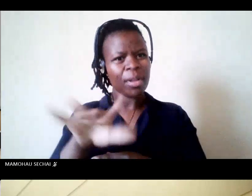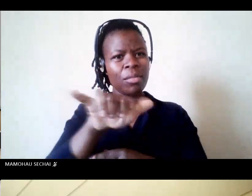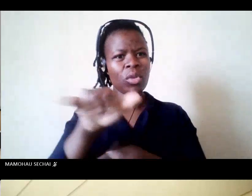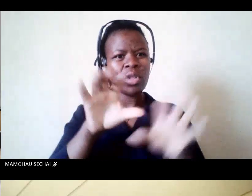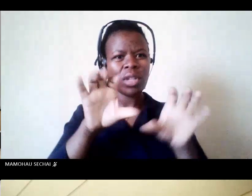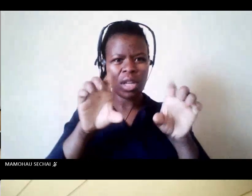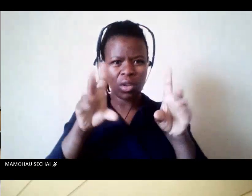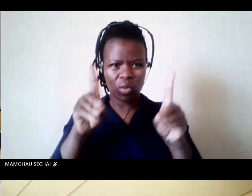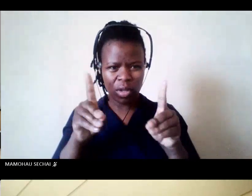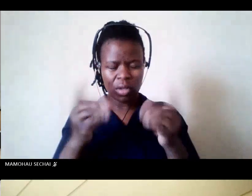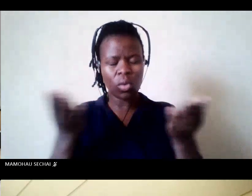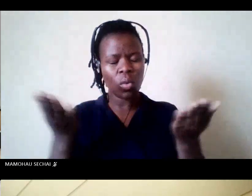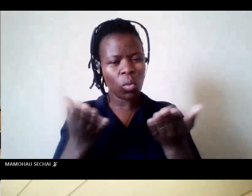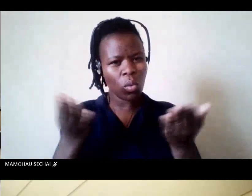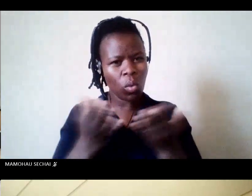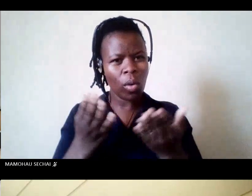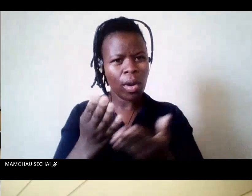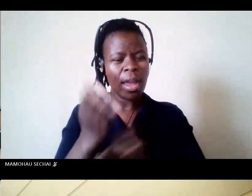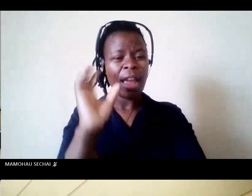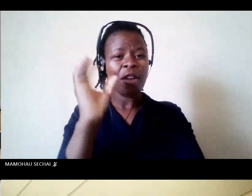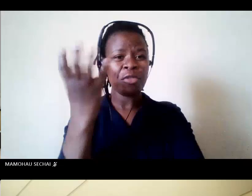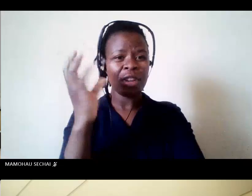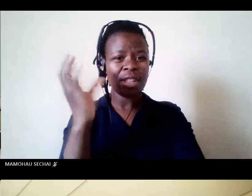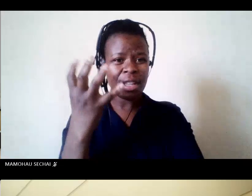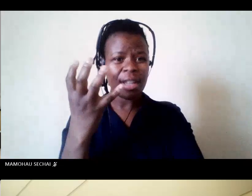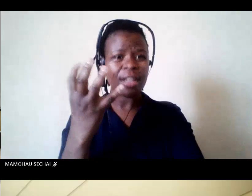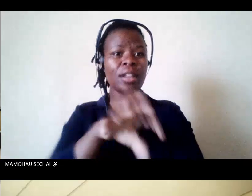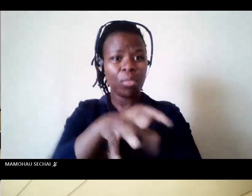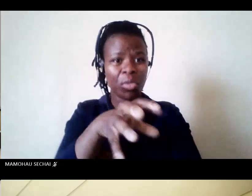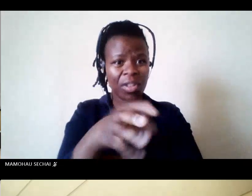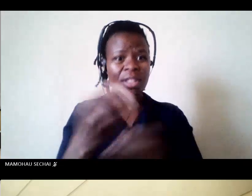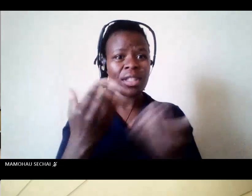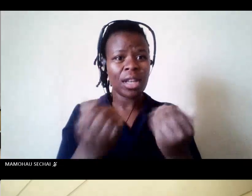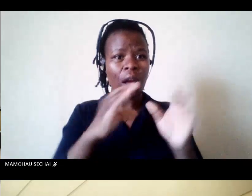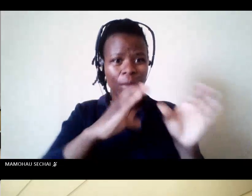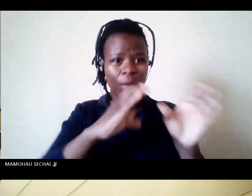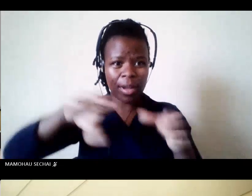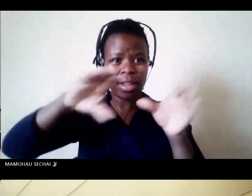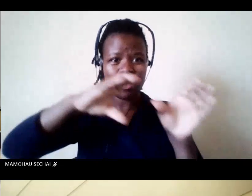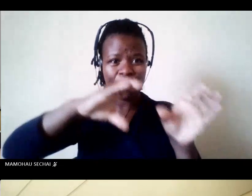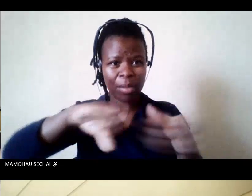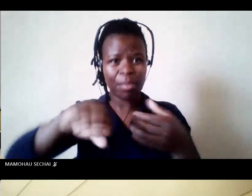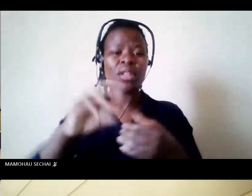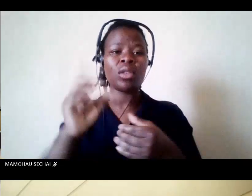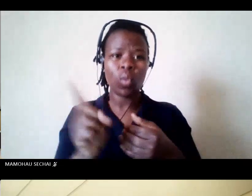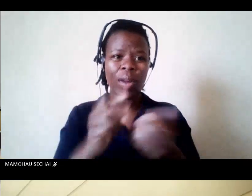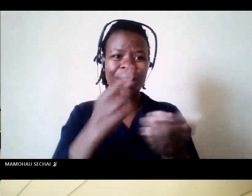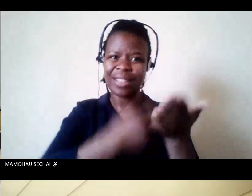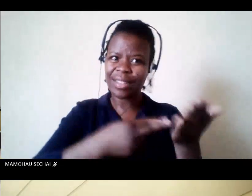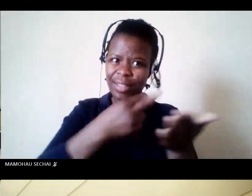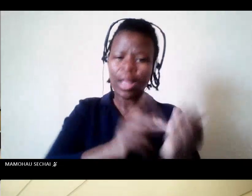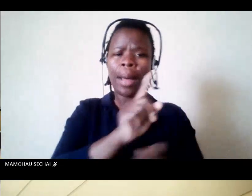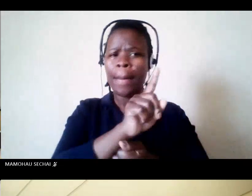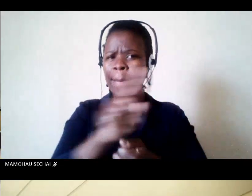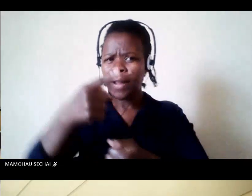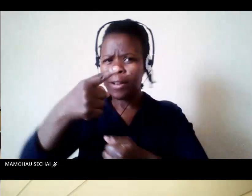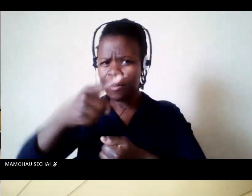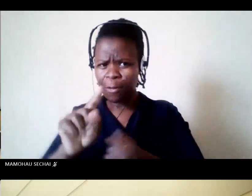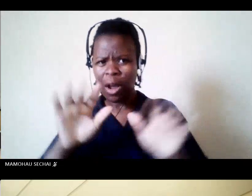in the Free State Province is currently implementing on the outcome. But in terms of how